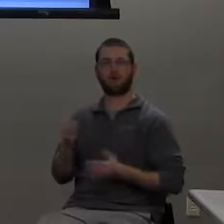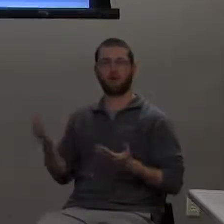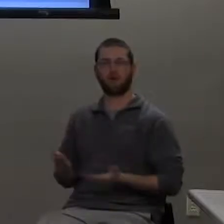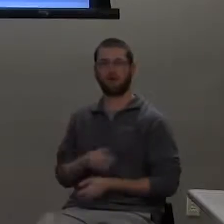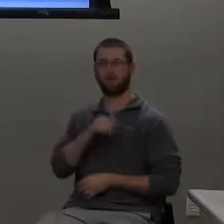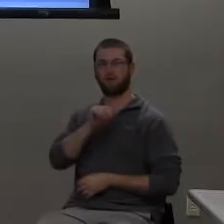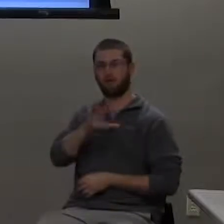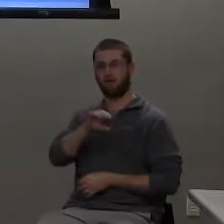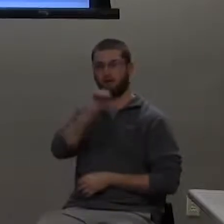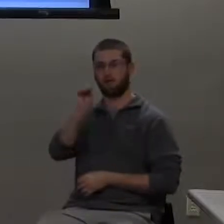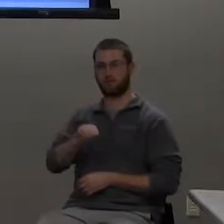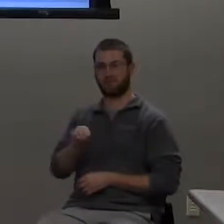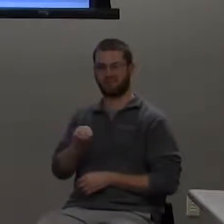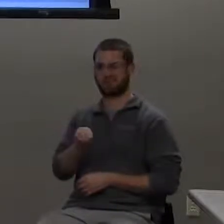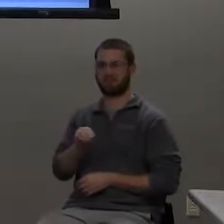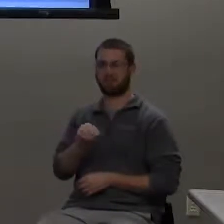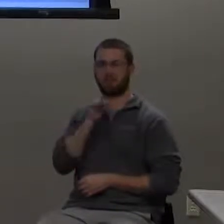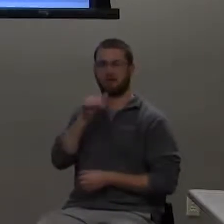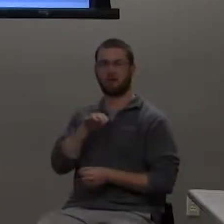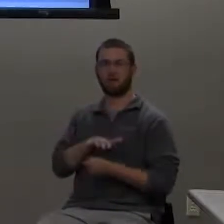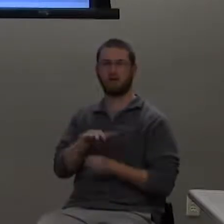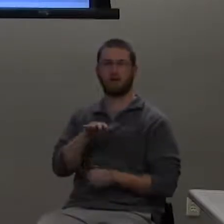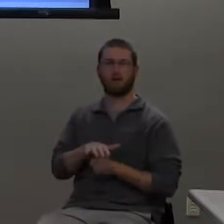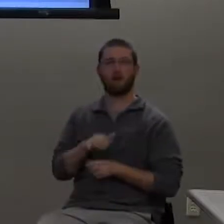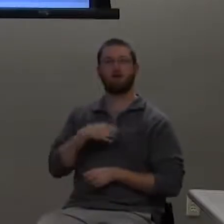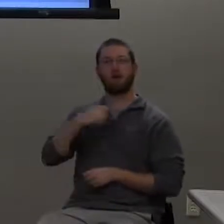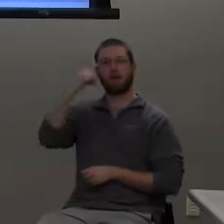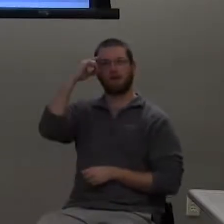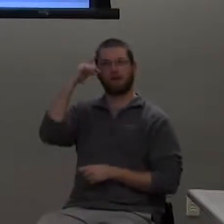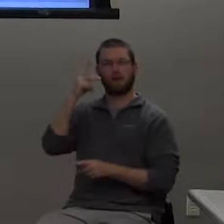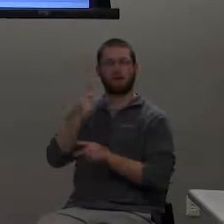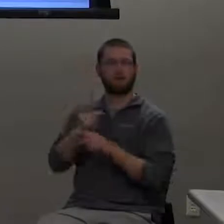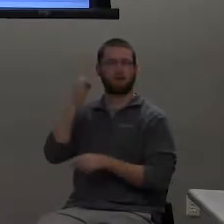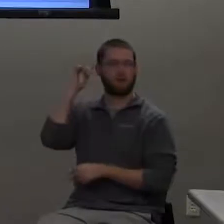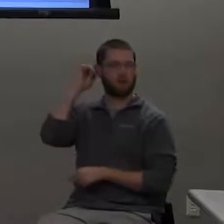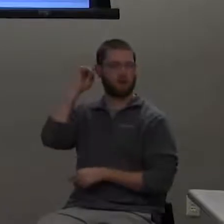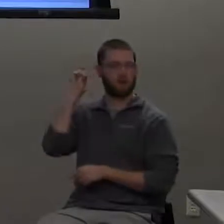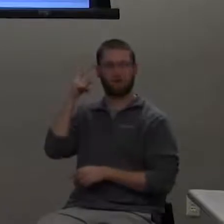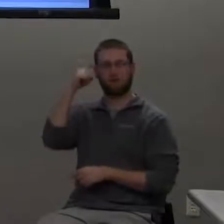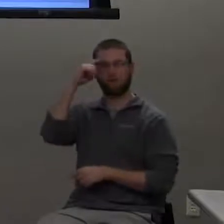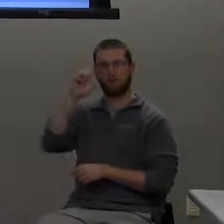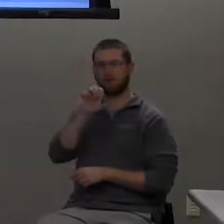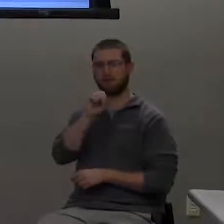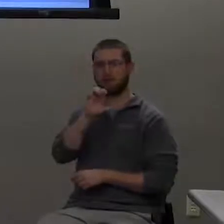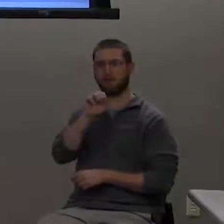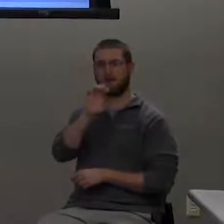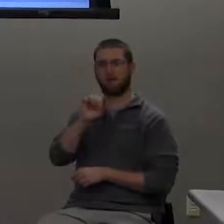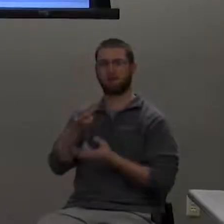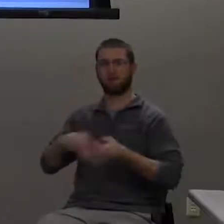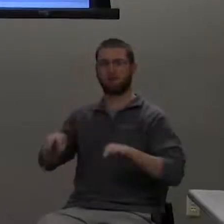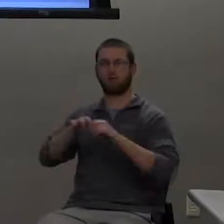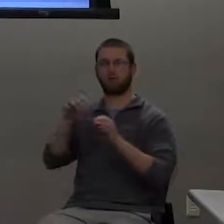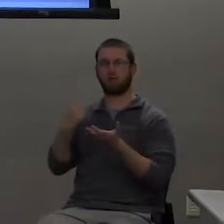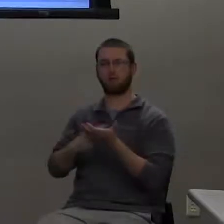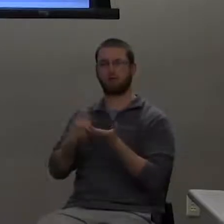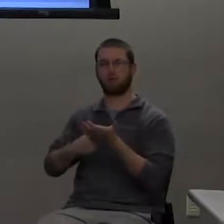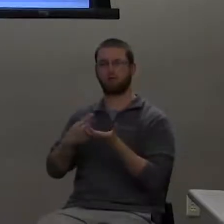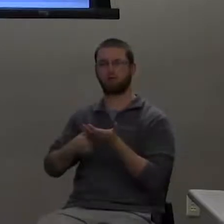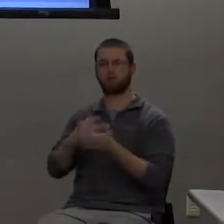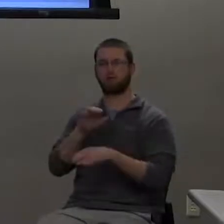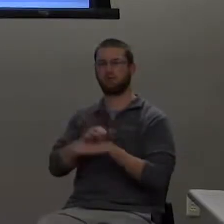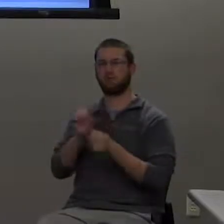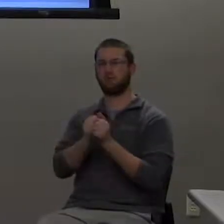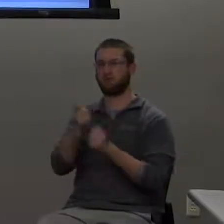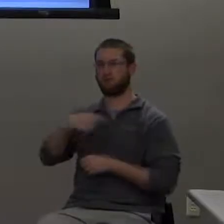given the size of our resources. And I want you to keep that in mind, because scale is going to be an important part of my discussion tonight with you, which